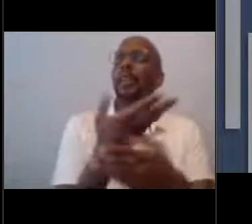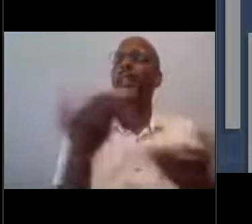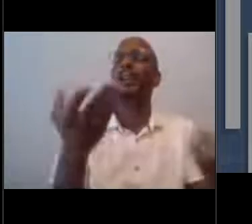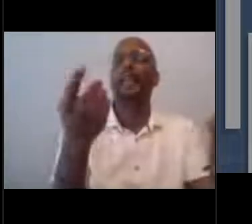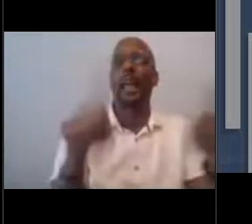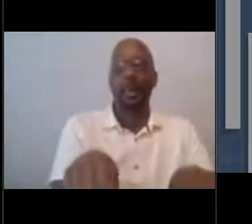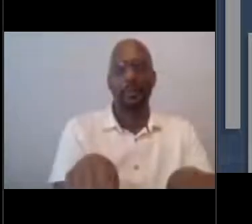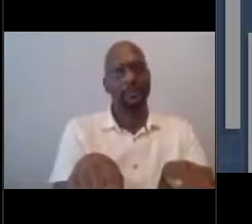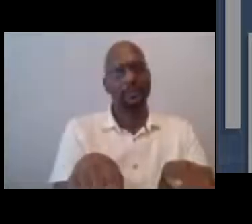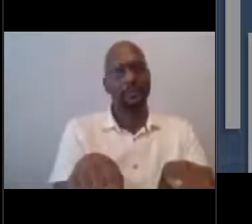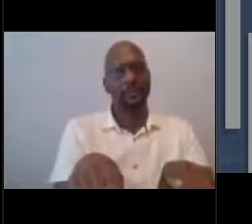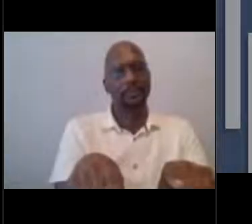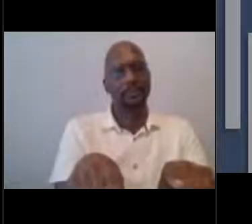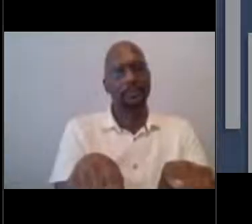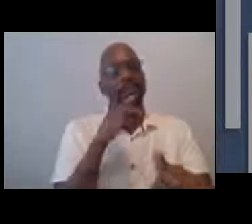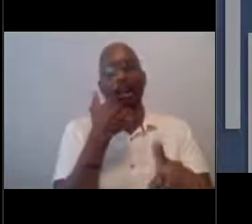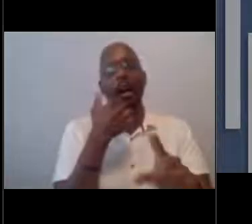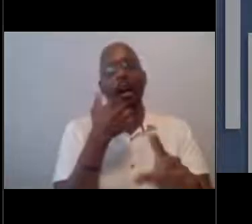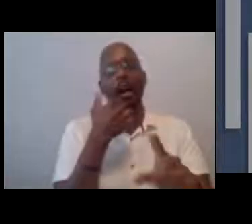incidents and these crashes from happening.